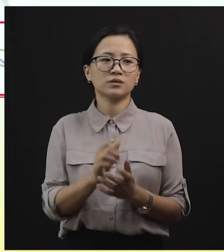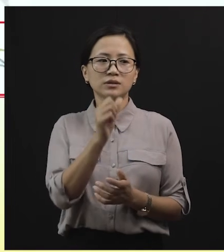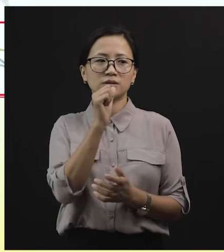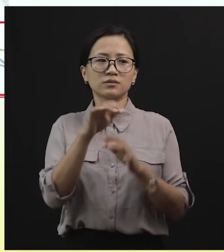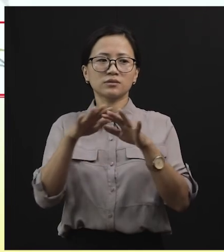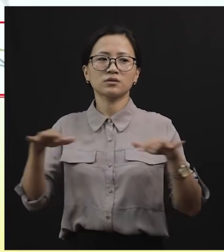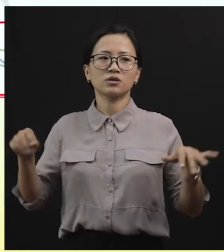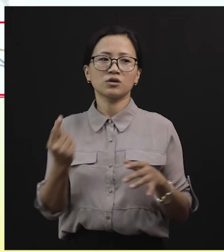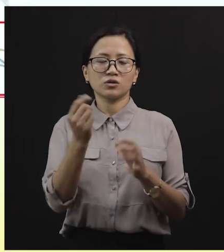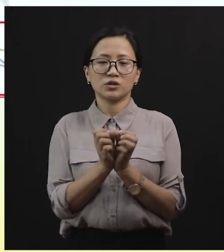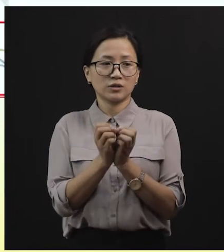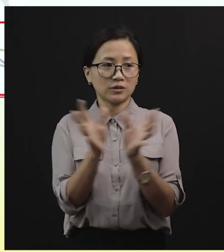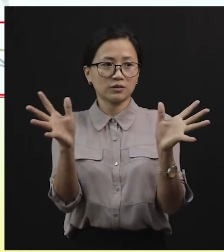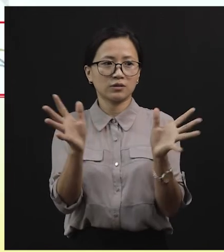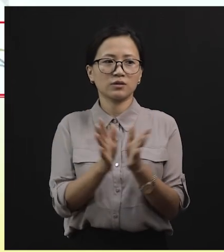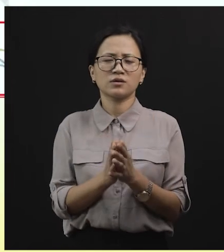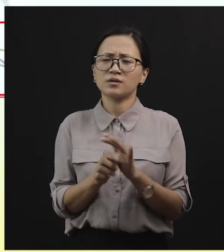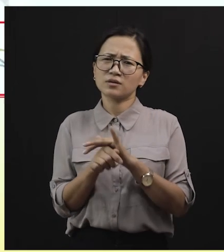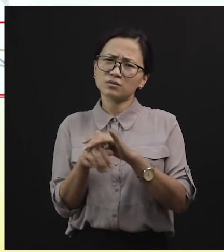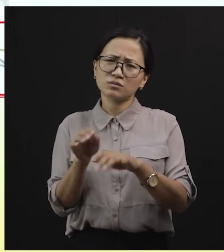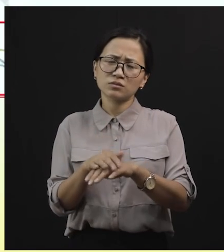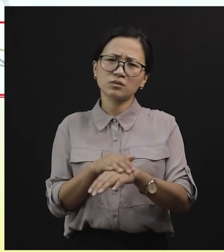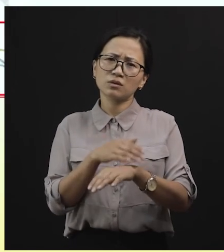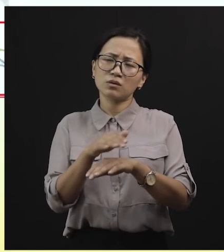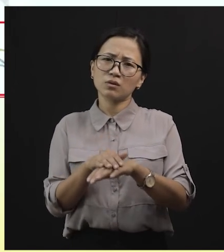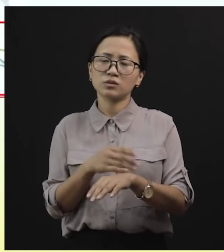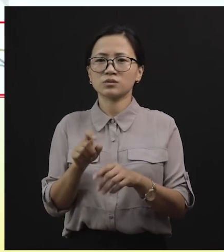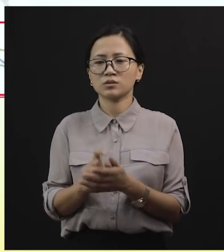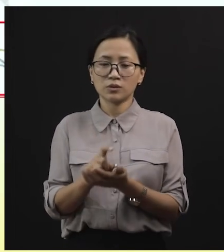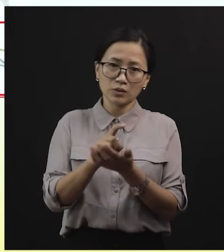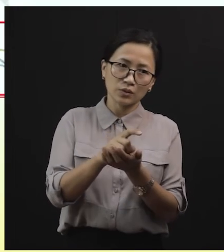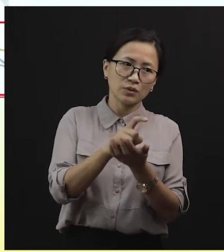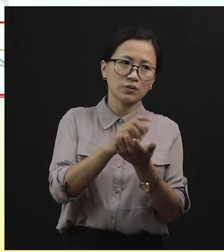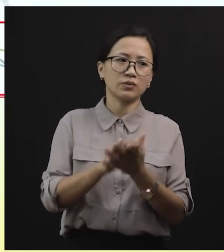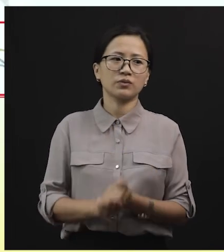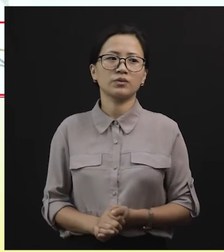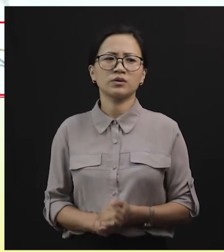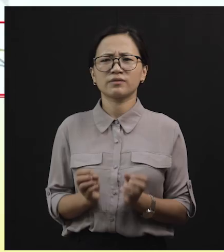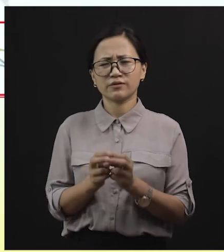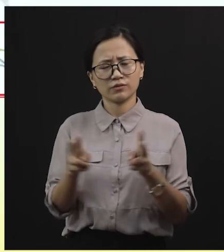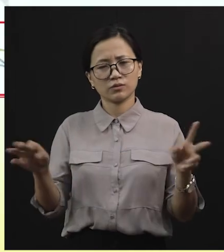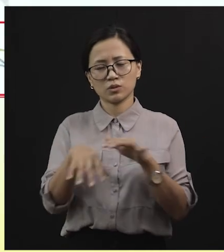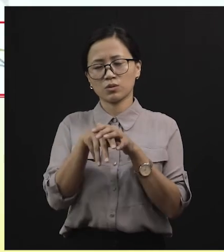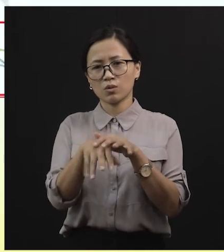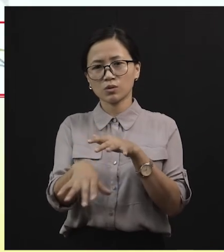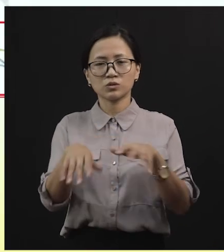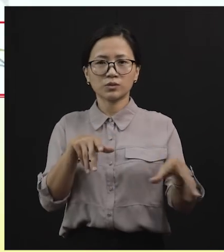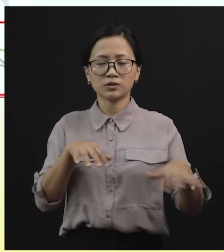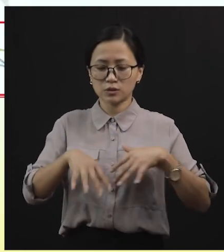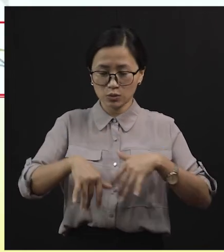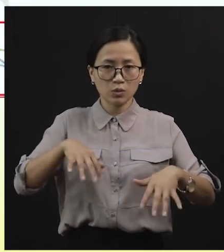shark. See, there are many things that lives inside the water, right? That lives inside the